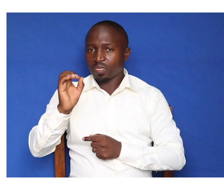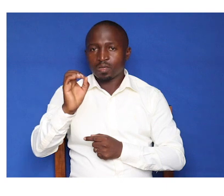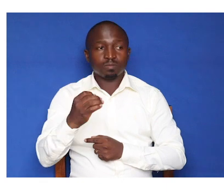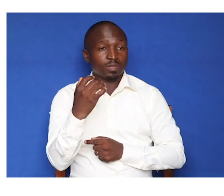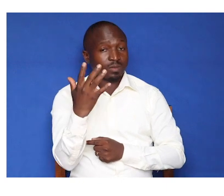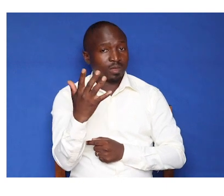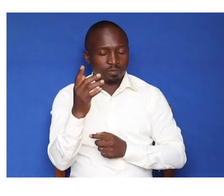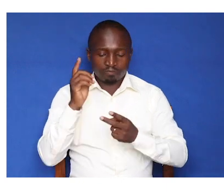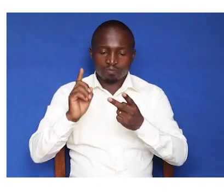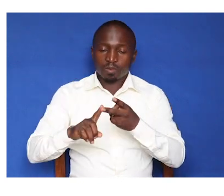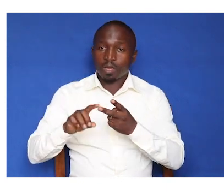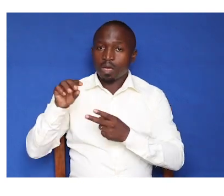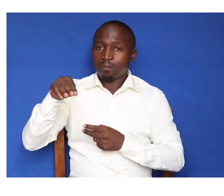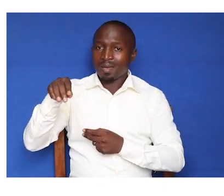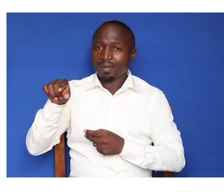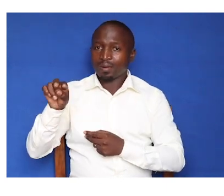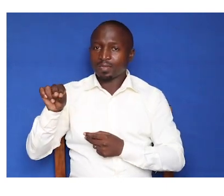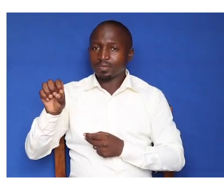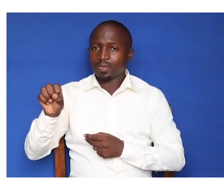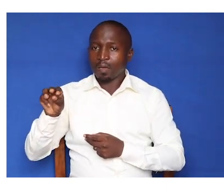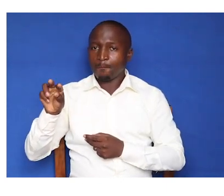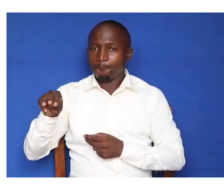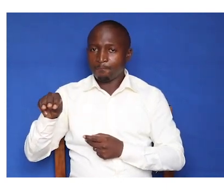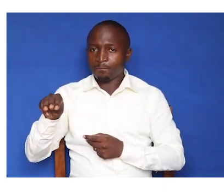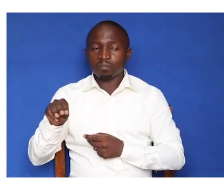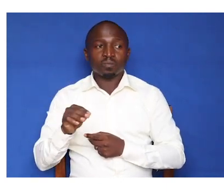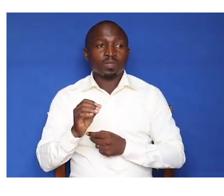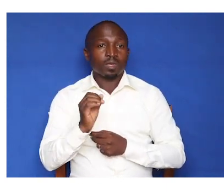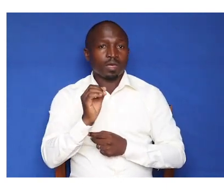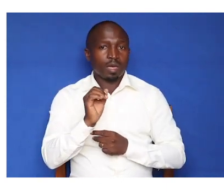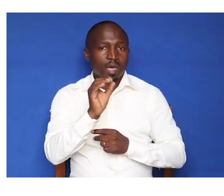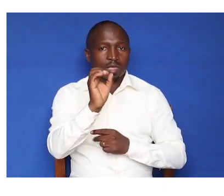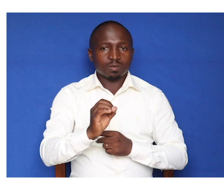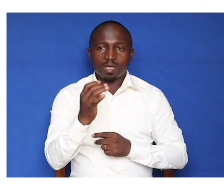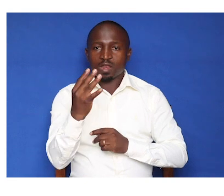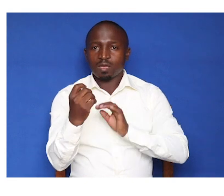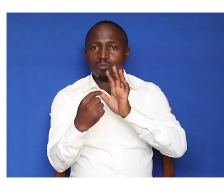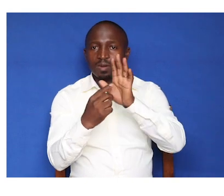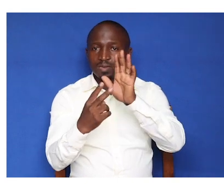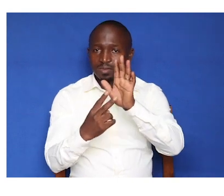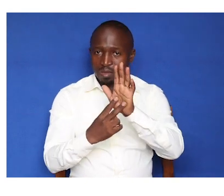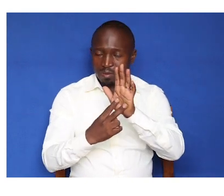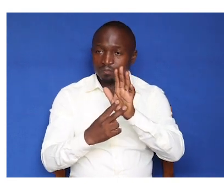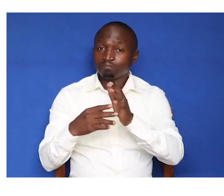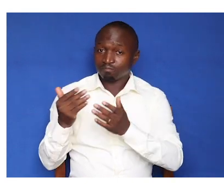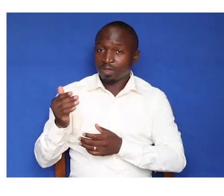5%, magnesium sulfate, 4.7%, calcium